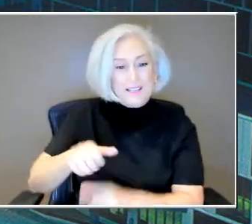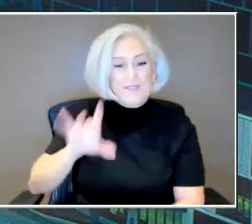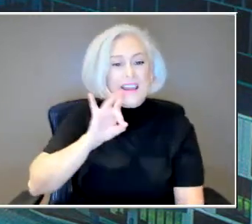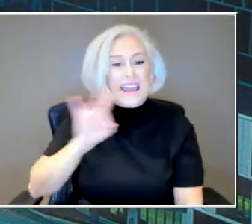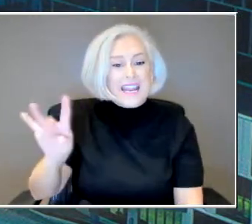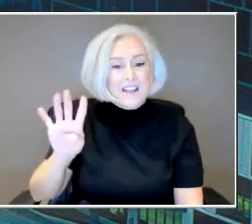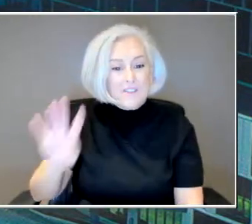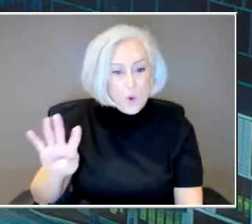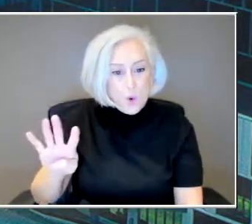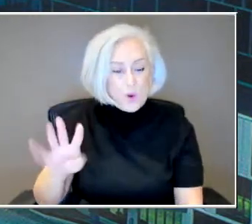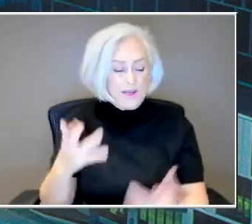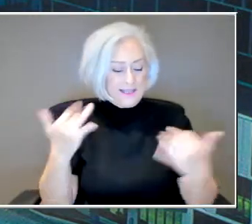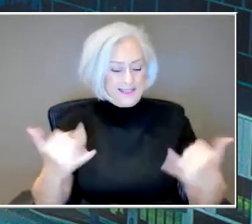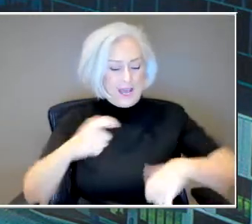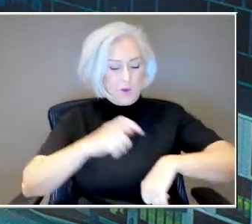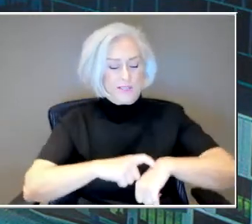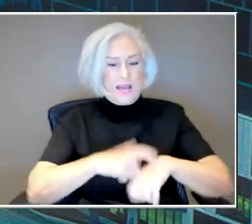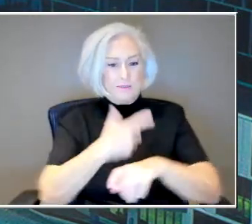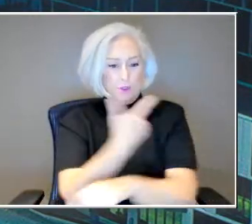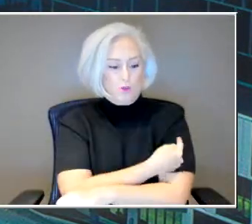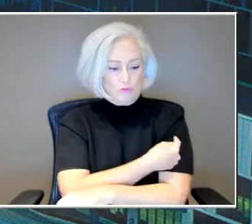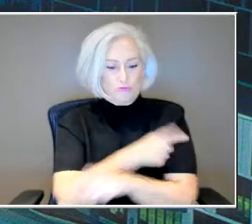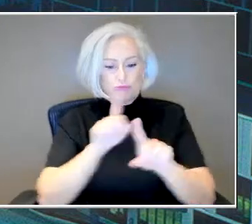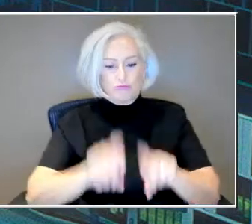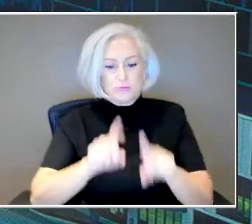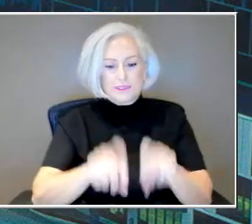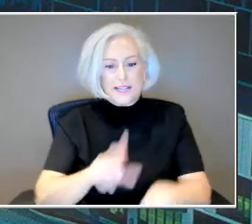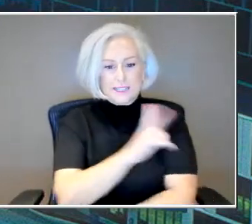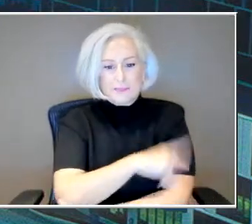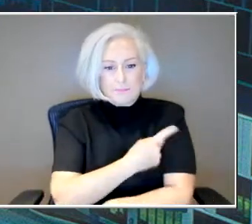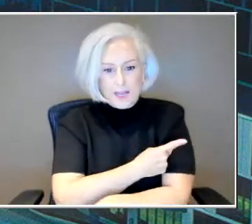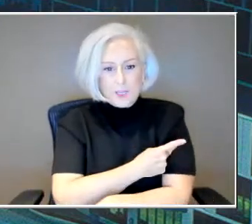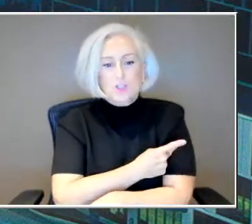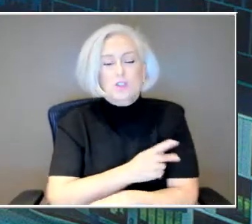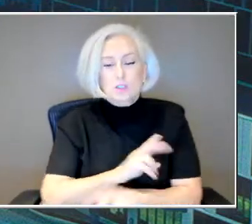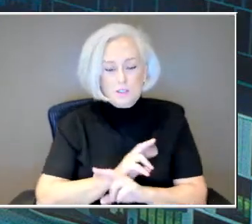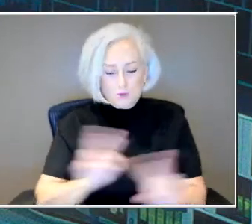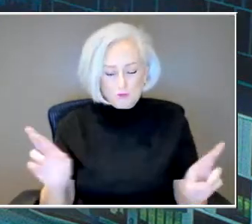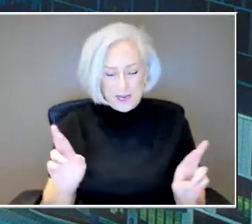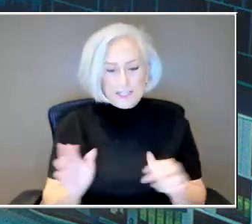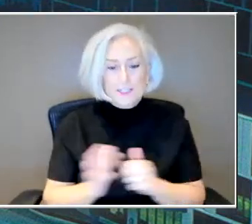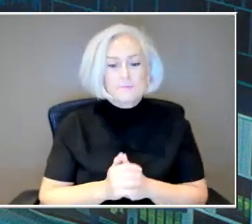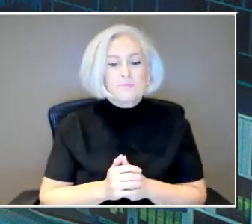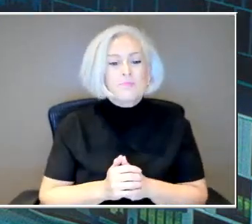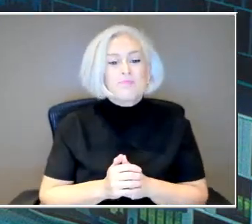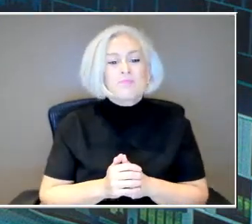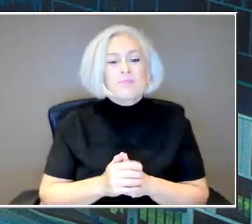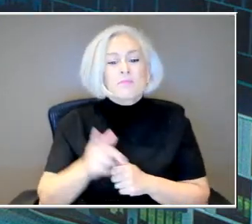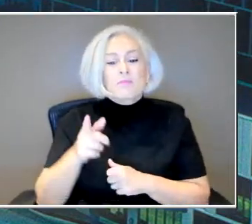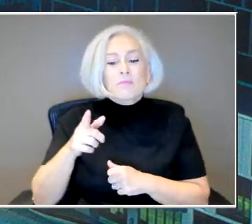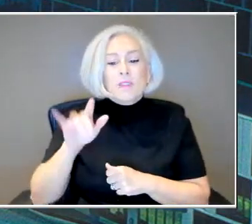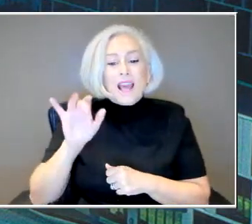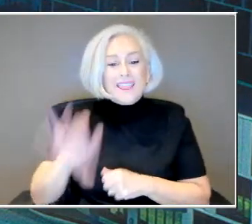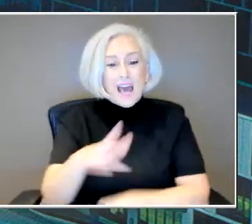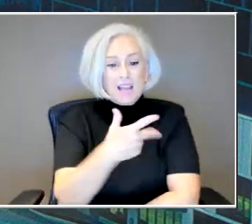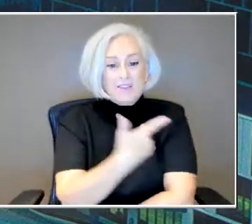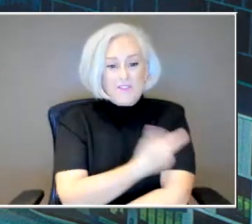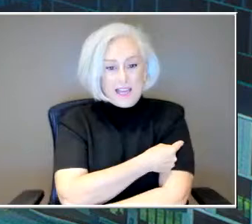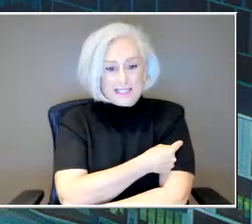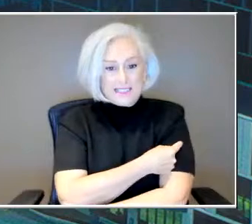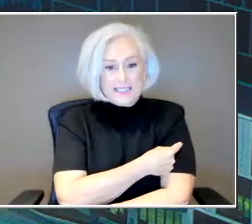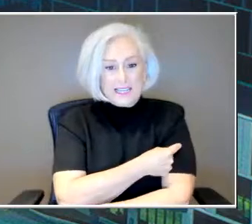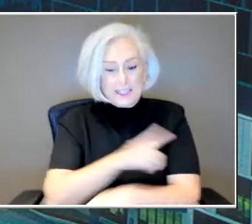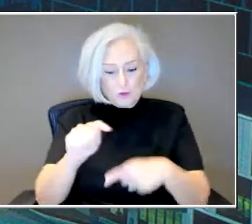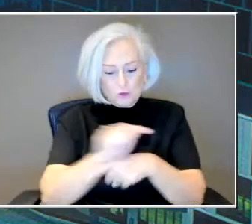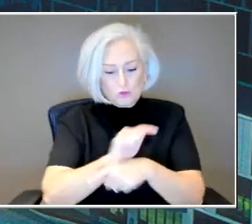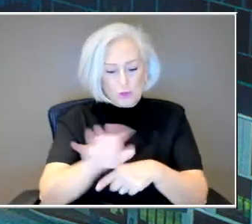test these vaccines in patients when they were ready for human use. So these vaccines are expected to train the immune system to